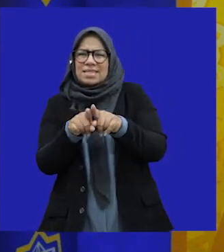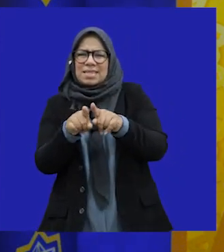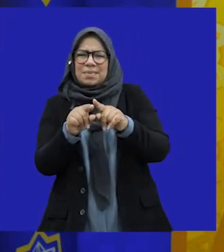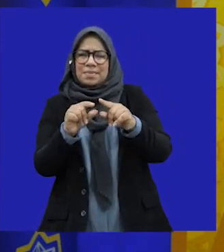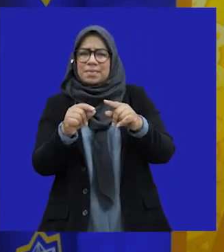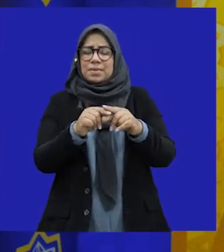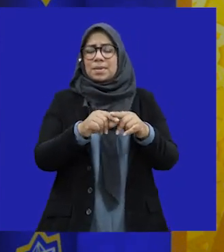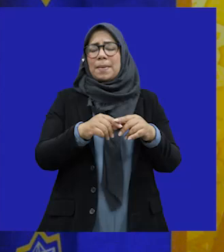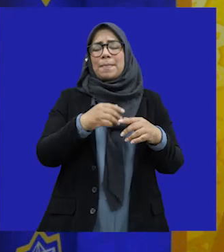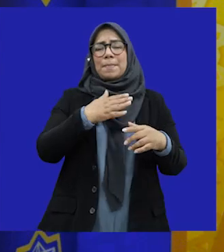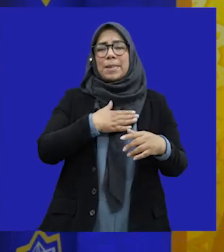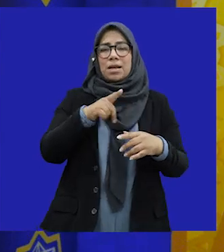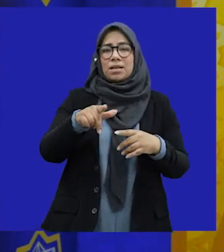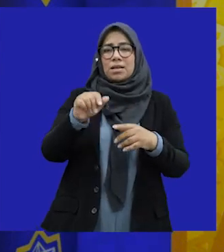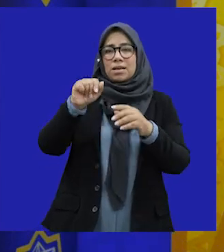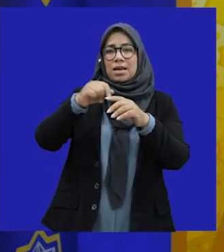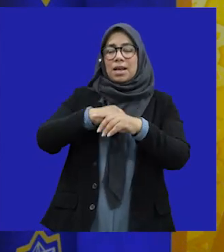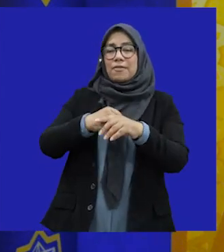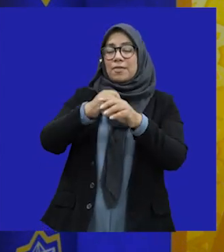course, may Allah have mercy upon you."